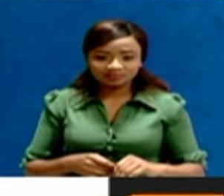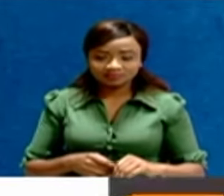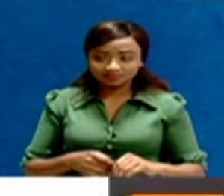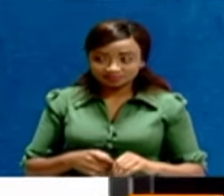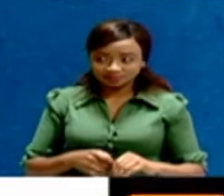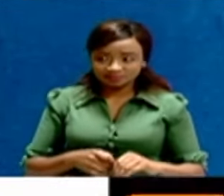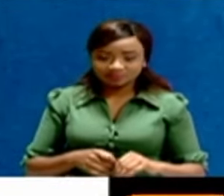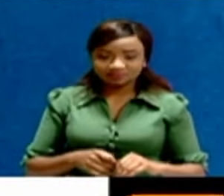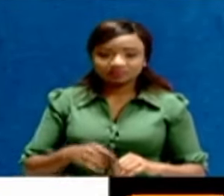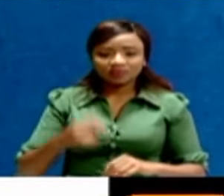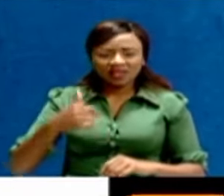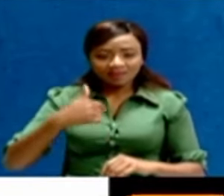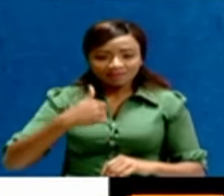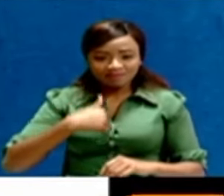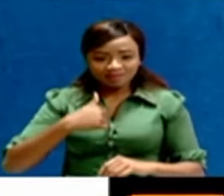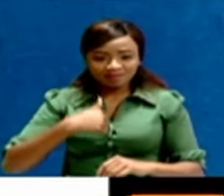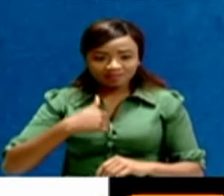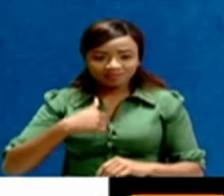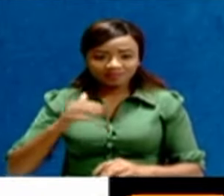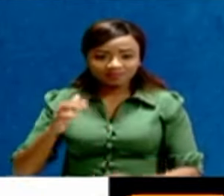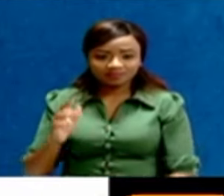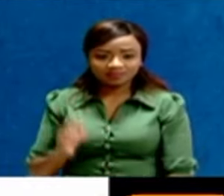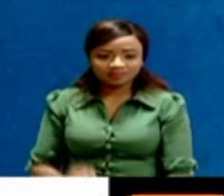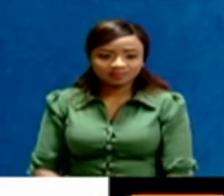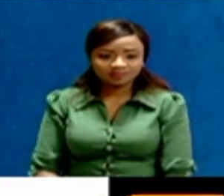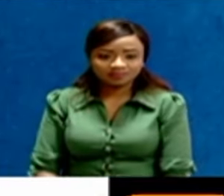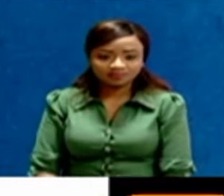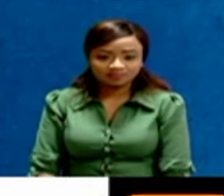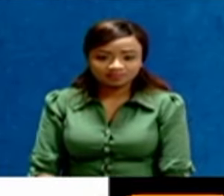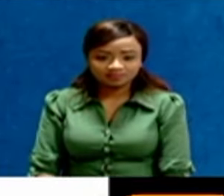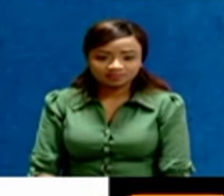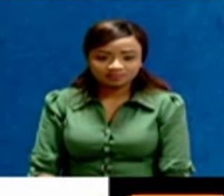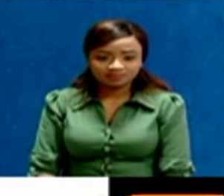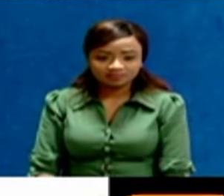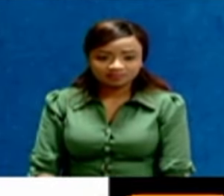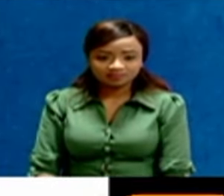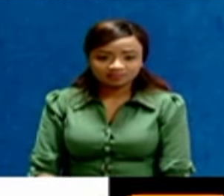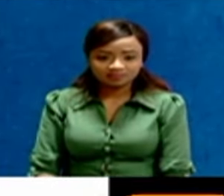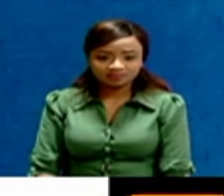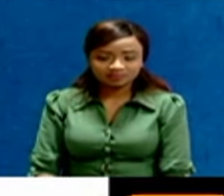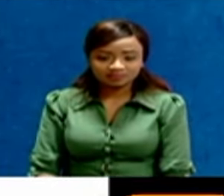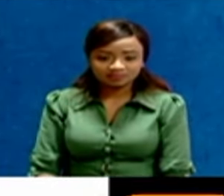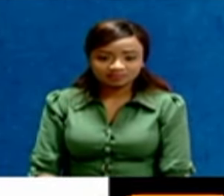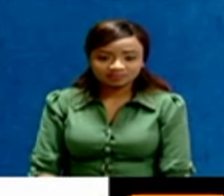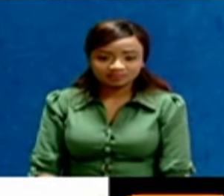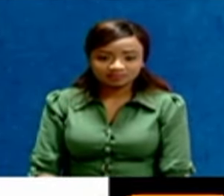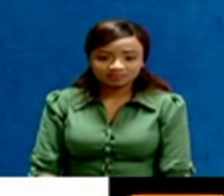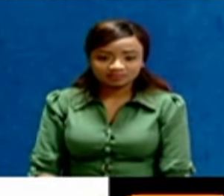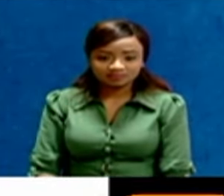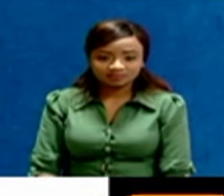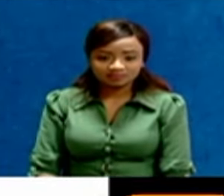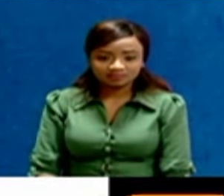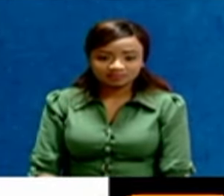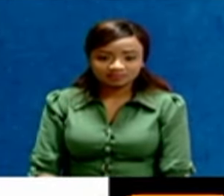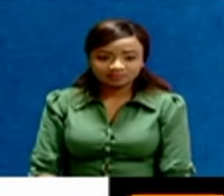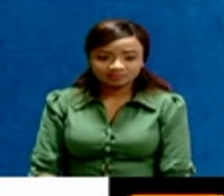here. I was elected. The second generation formula has been with us for the last the 8 years,